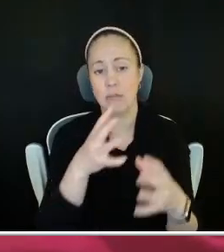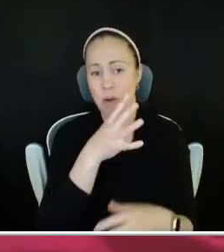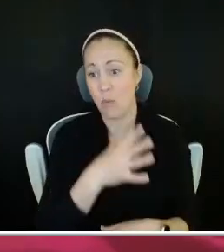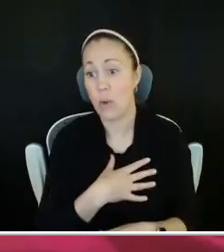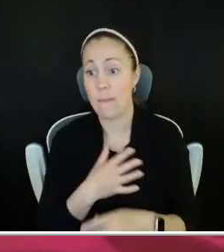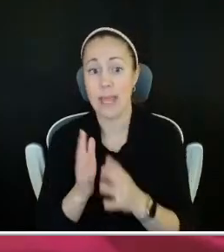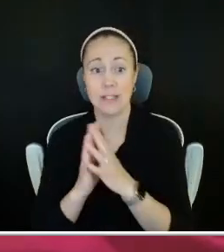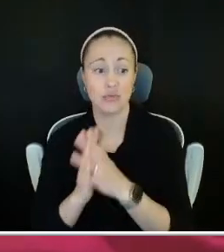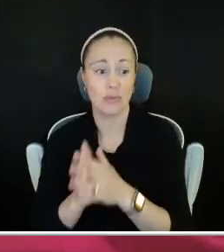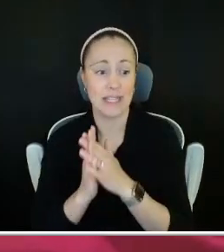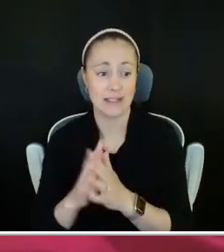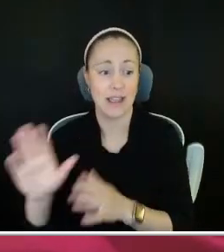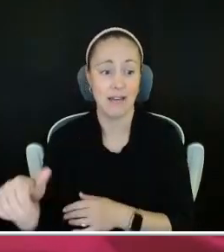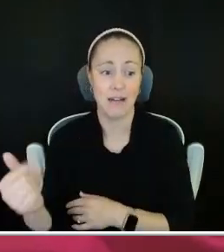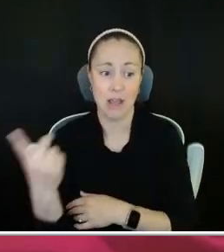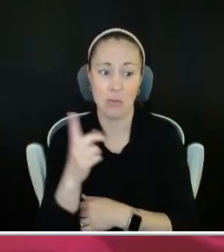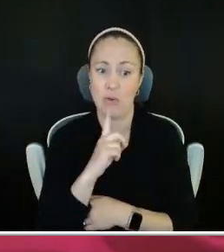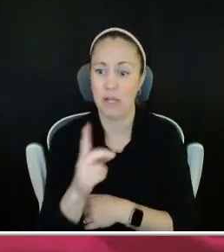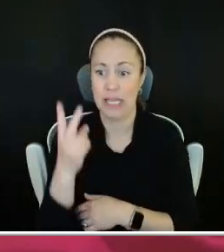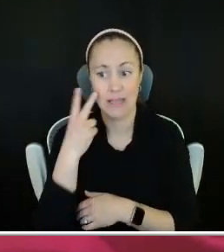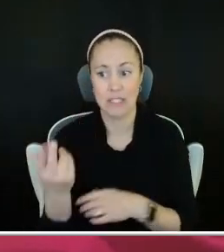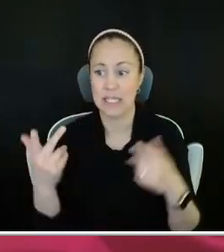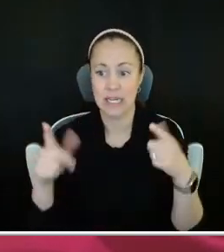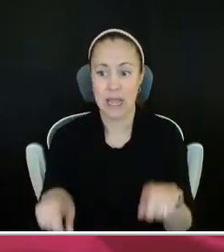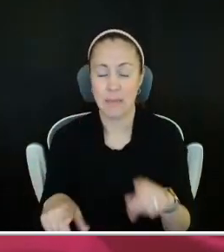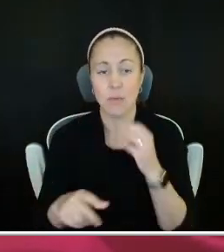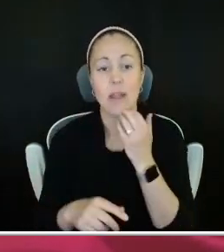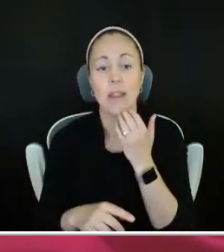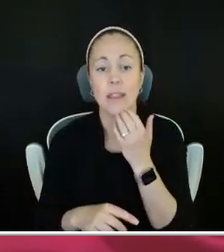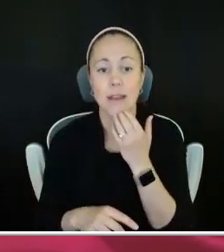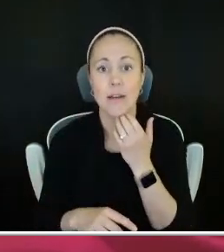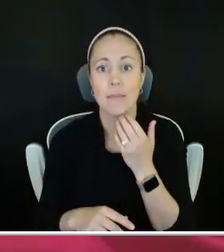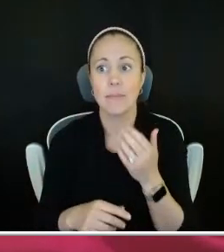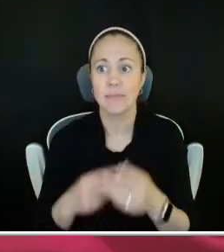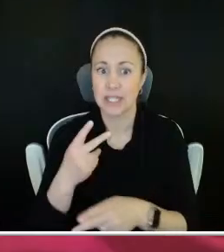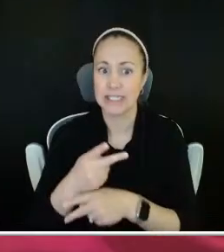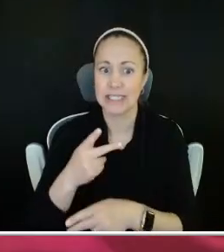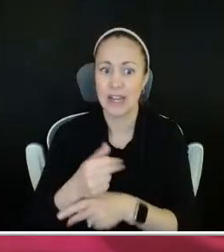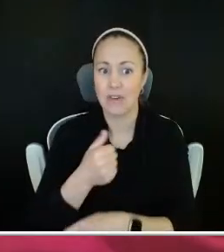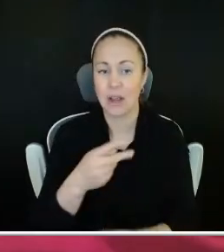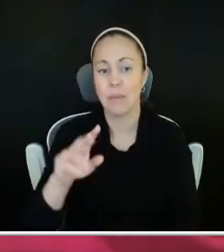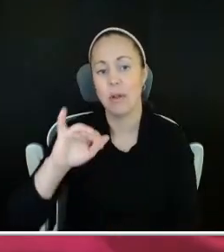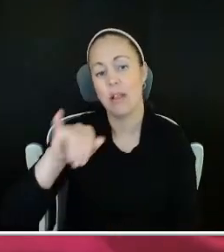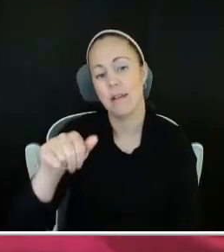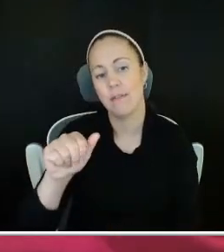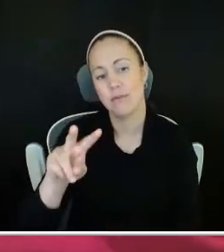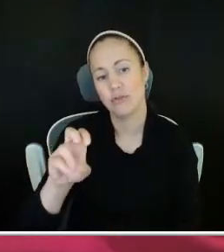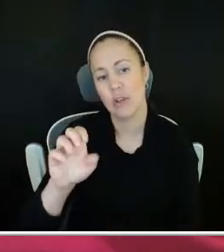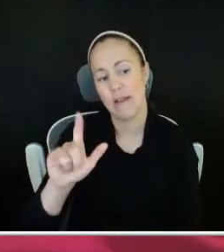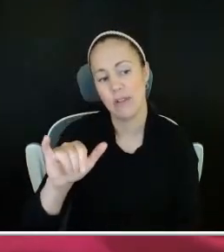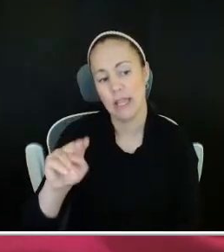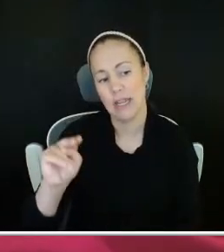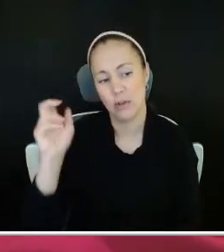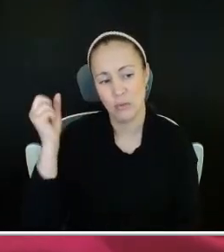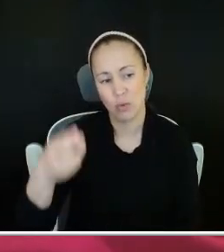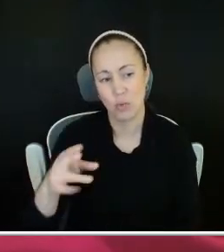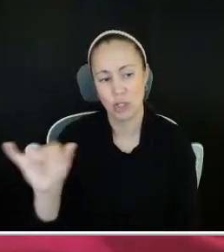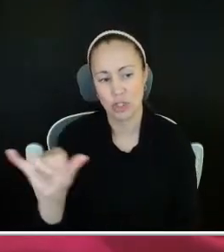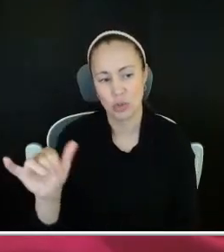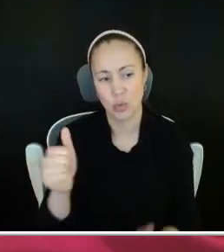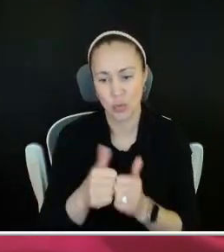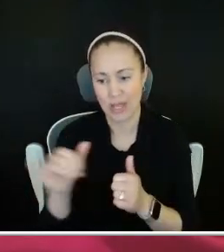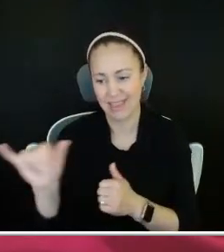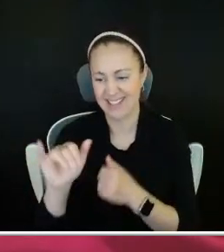is another huge one that I've seen it in. I'm taking care of a couple of javelin throwers with these injuries.